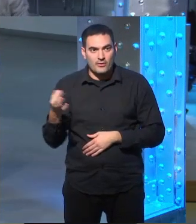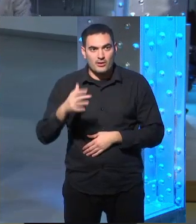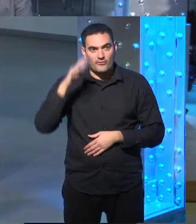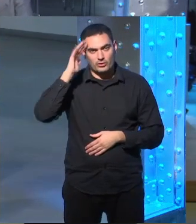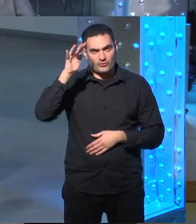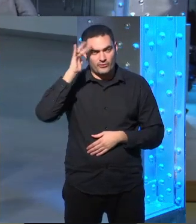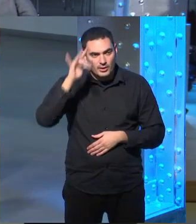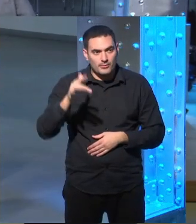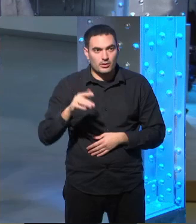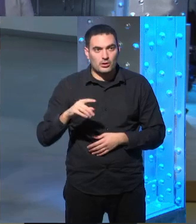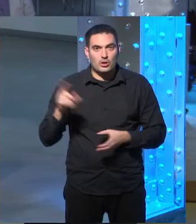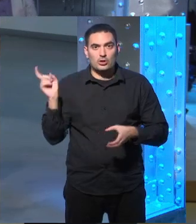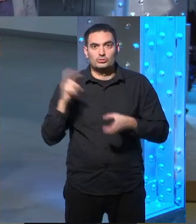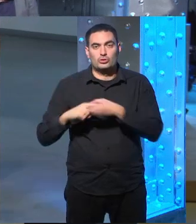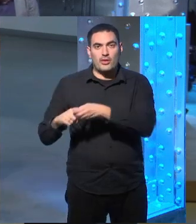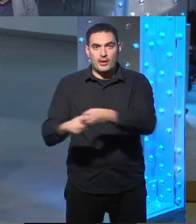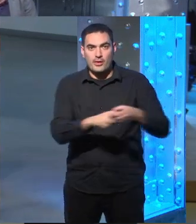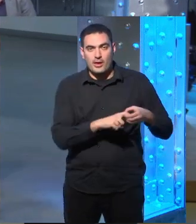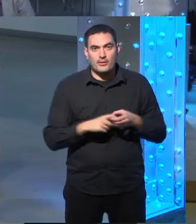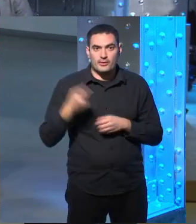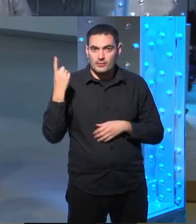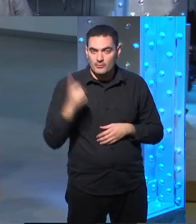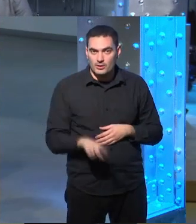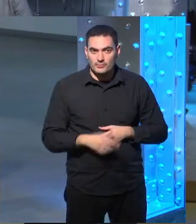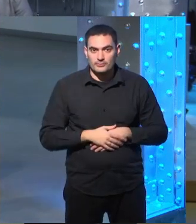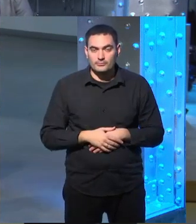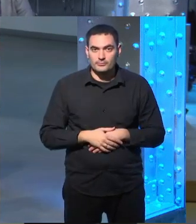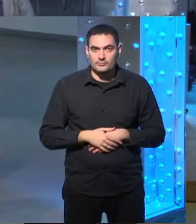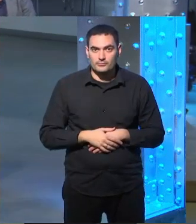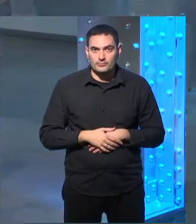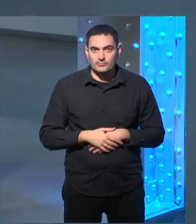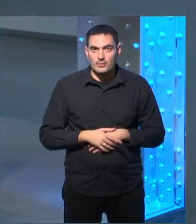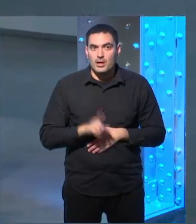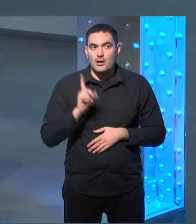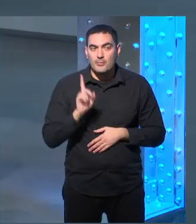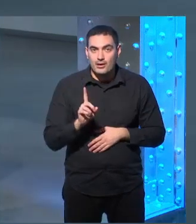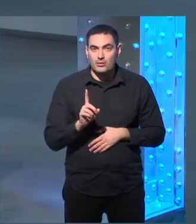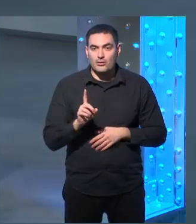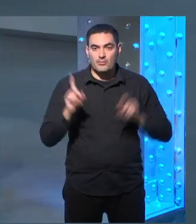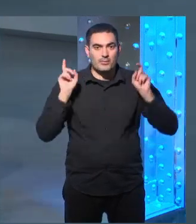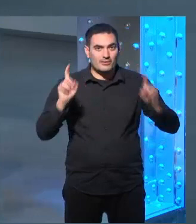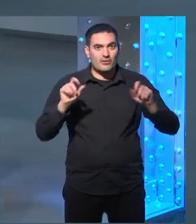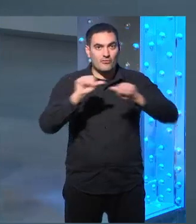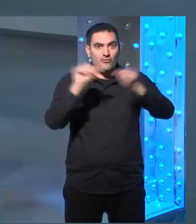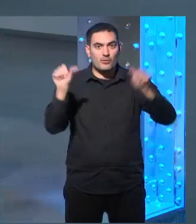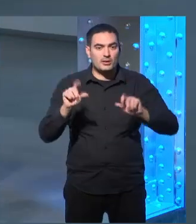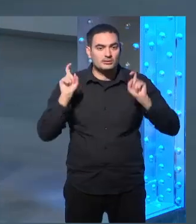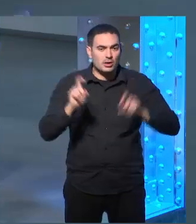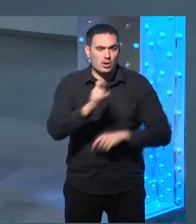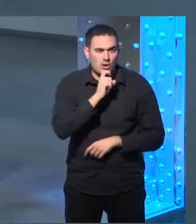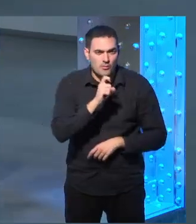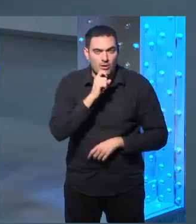I think that mathematics and philosophy and solidarity are things that children need to learn. The problem is, how do we